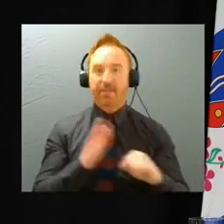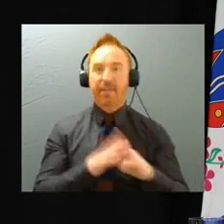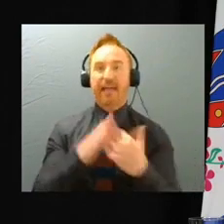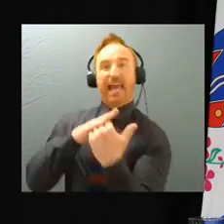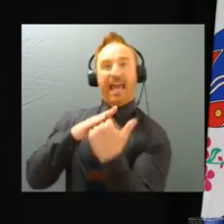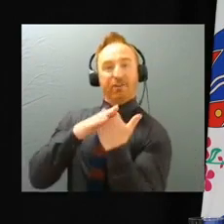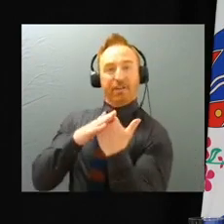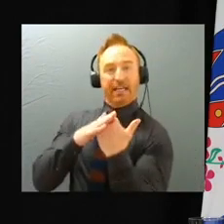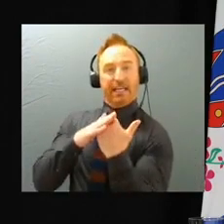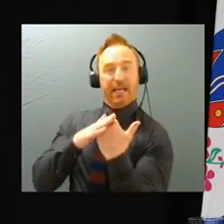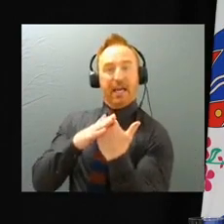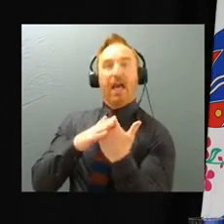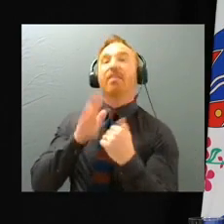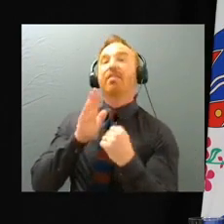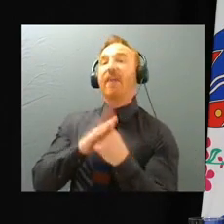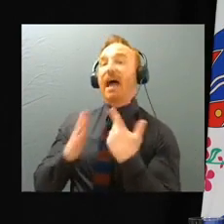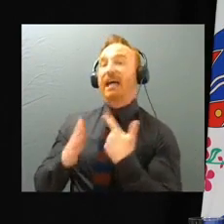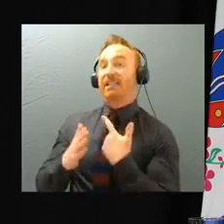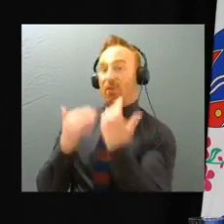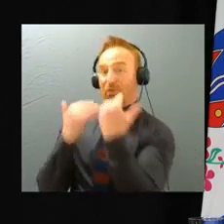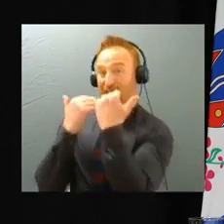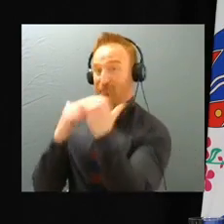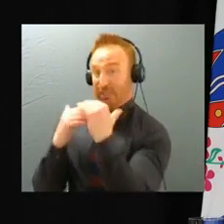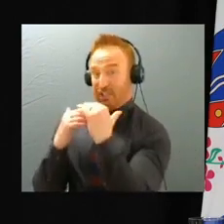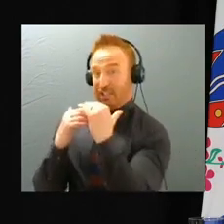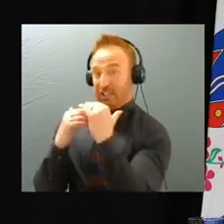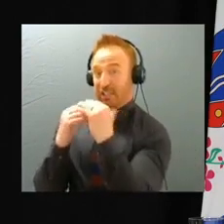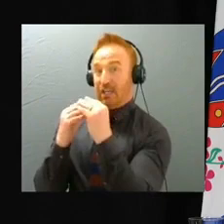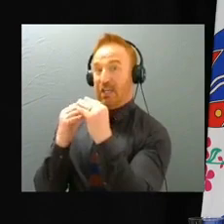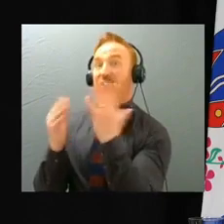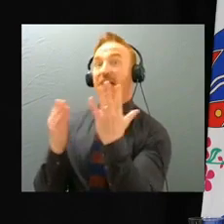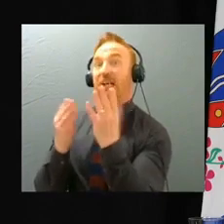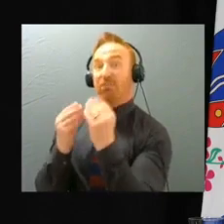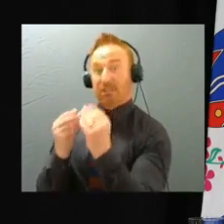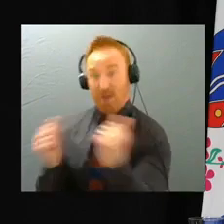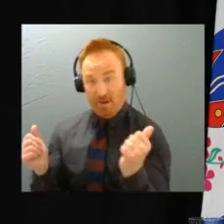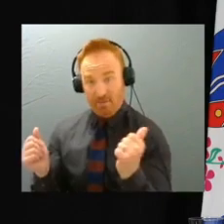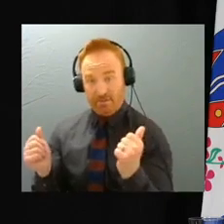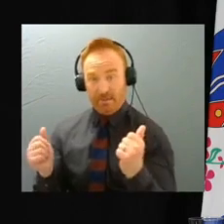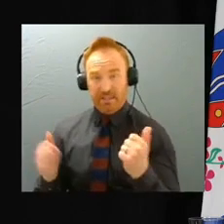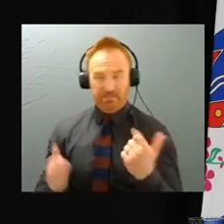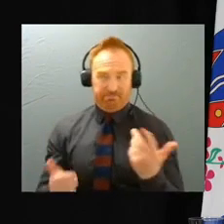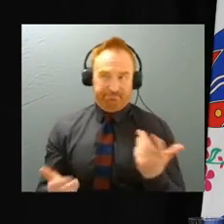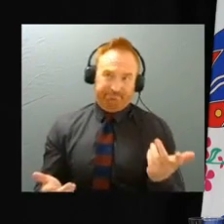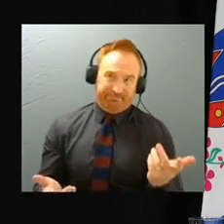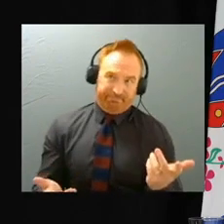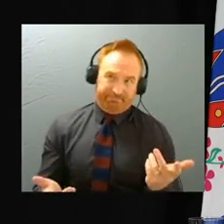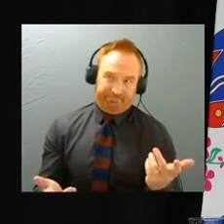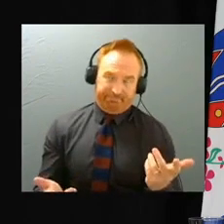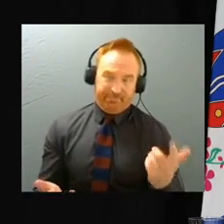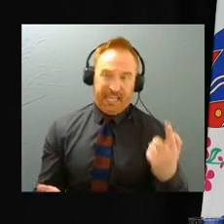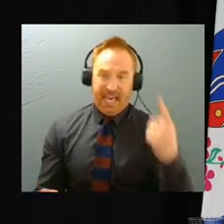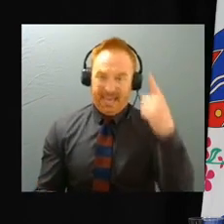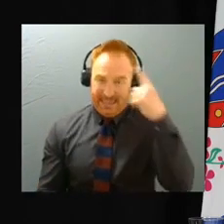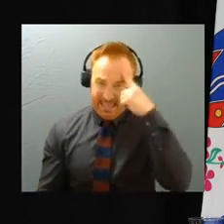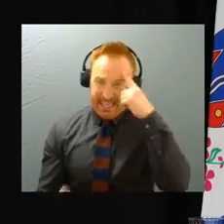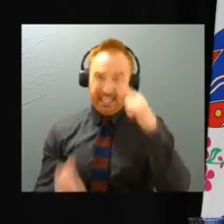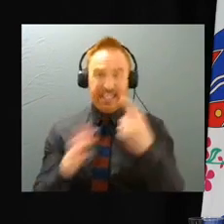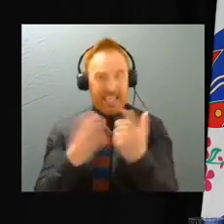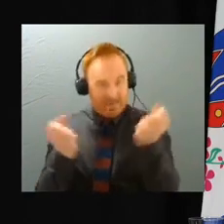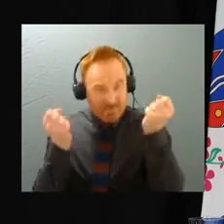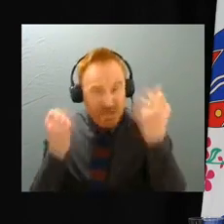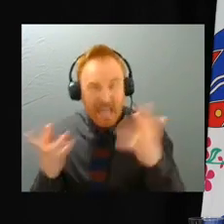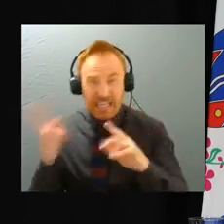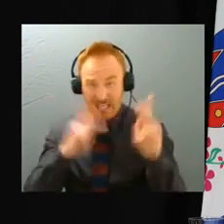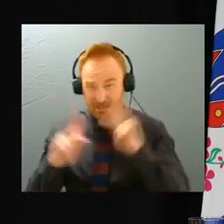think for all the reasons that we've stated, that's not likely to be a large number that would significantly change the